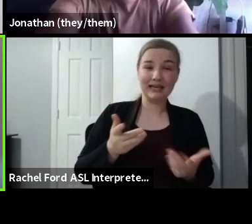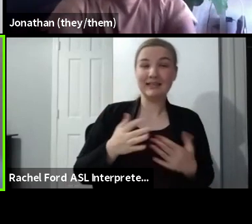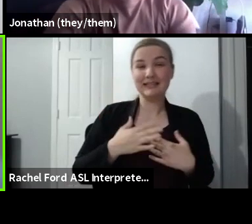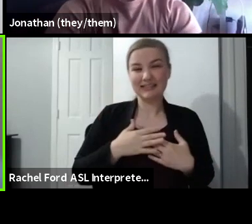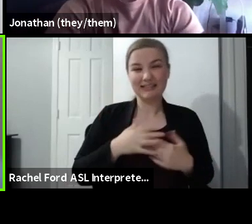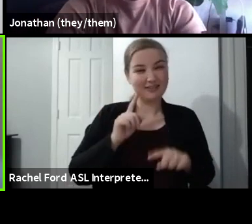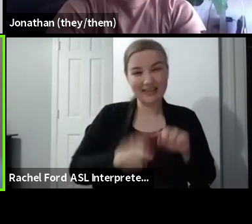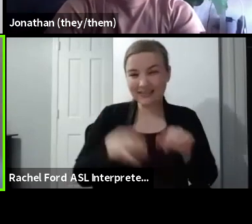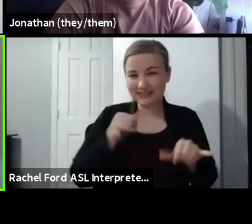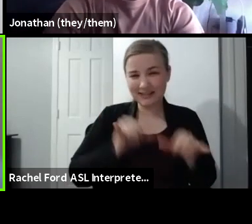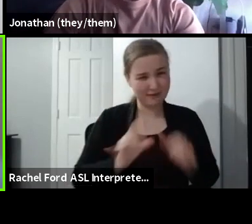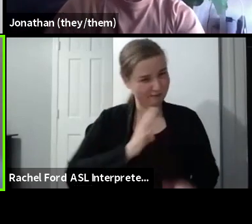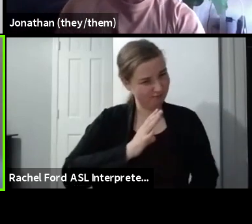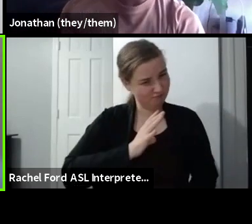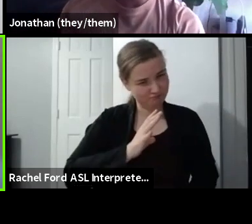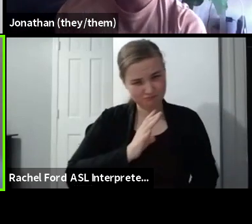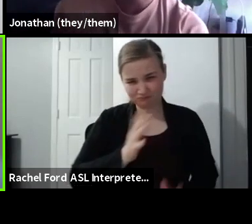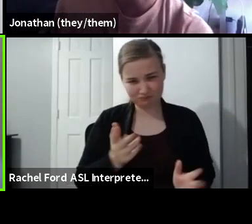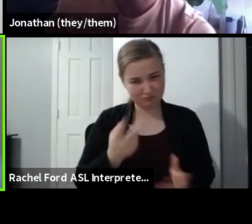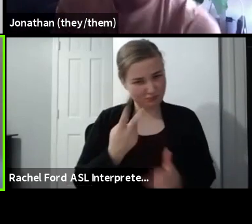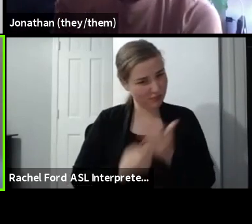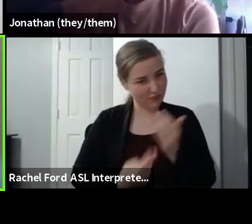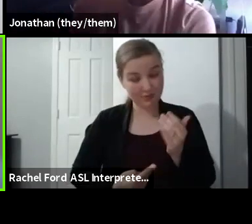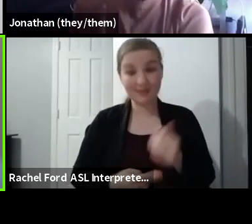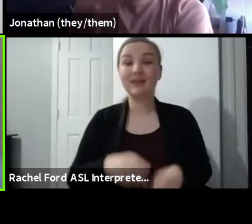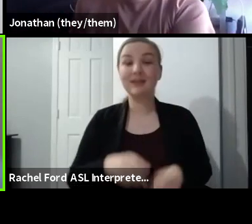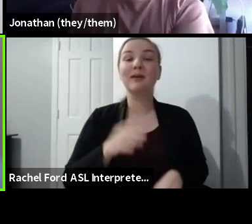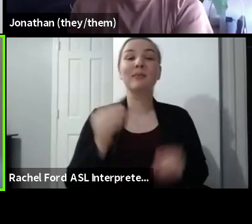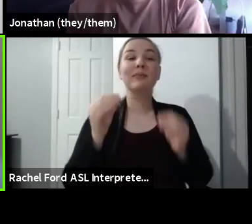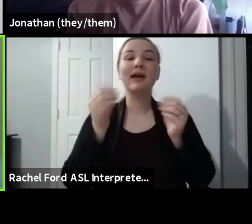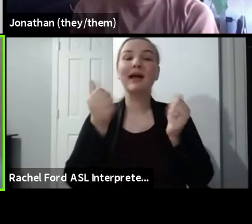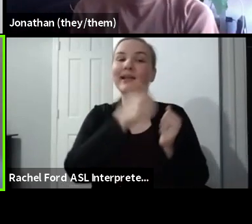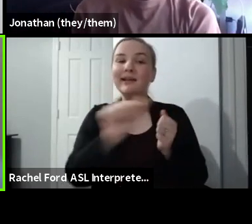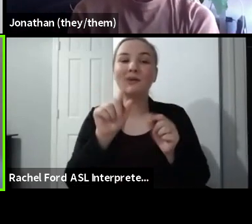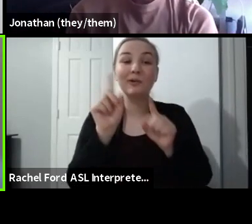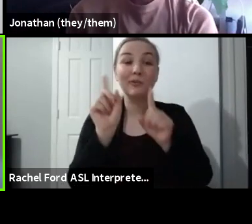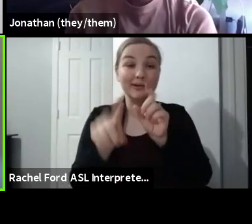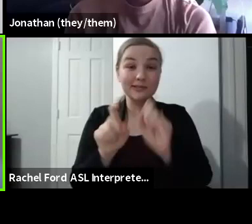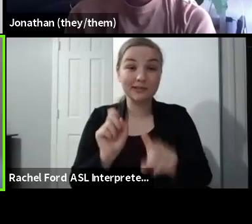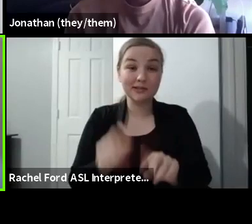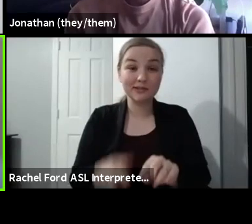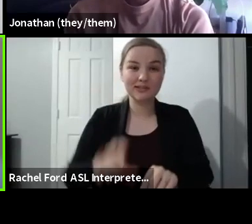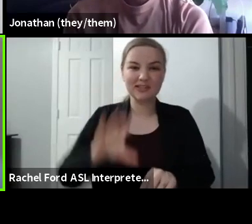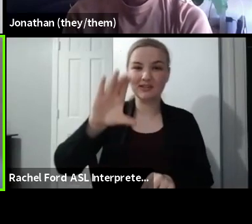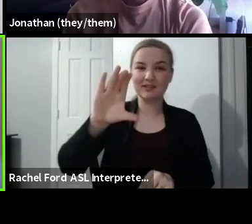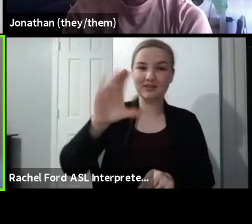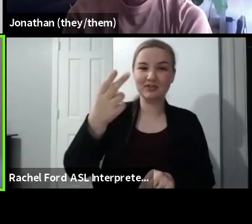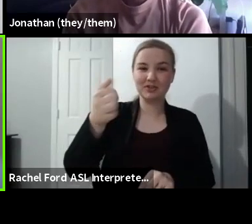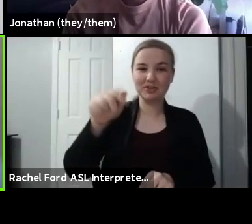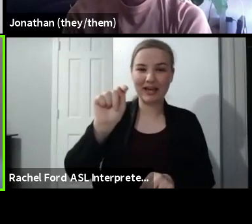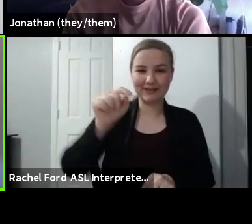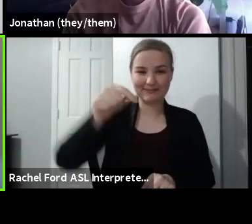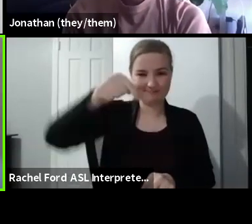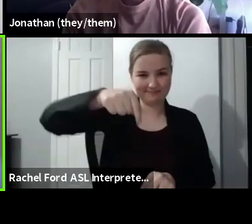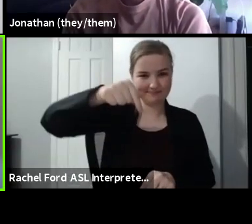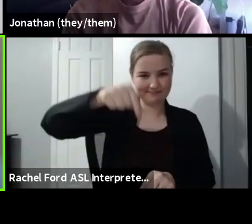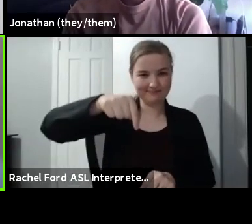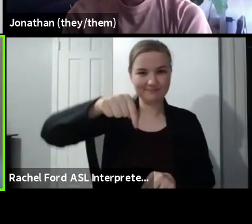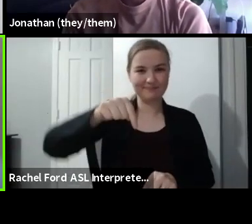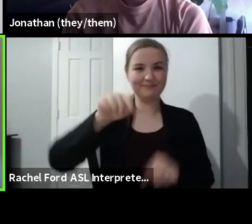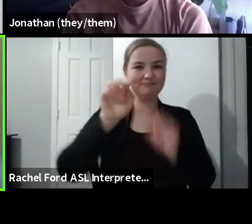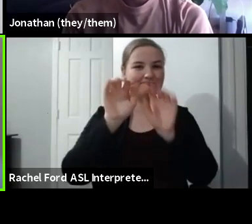love to try to respond. Ask the beautiful artists here to try to respond to them, but. This came up,